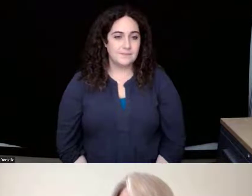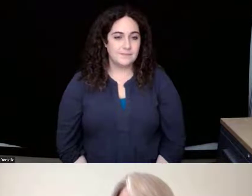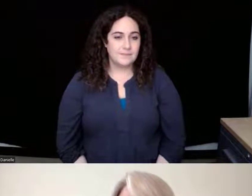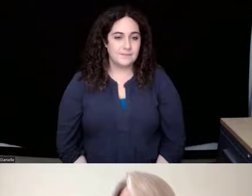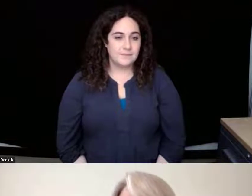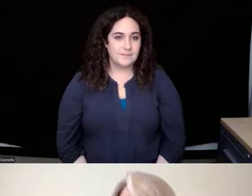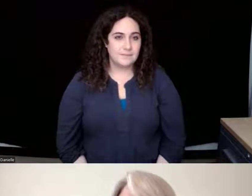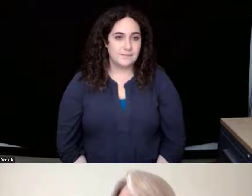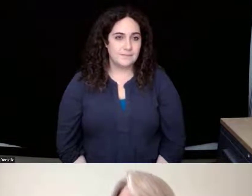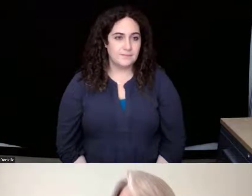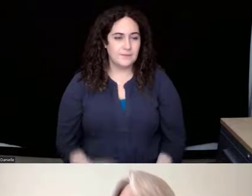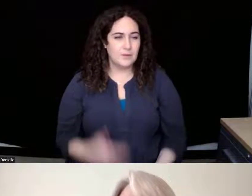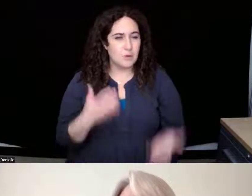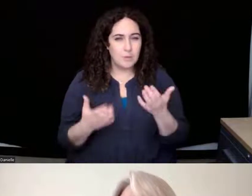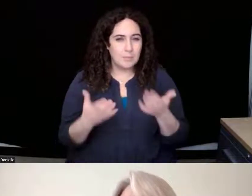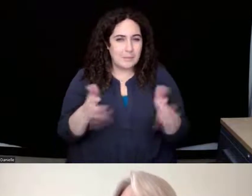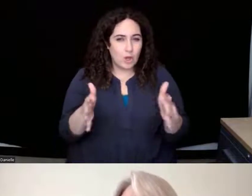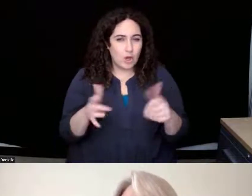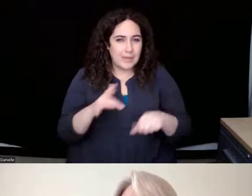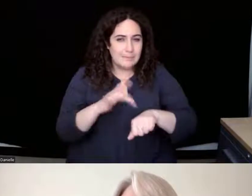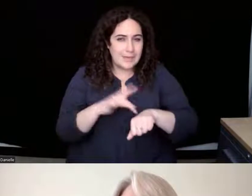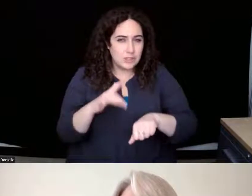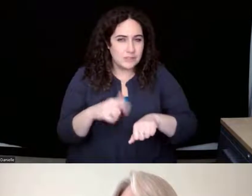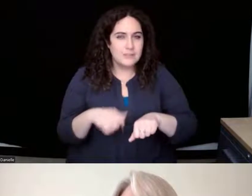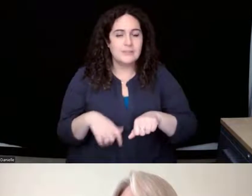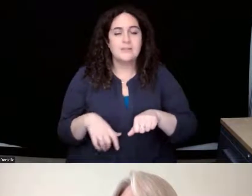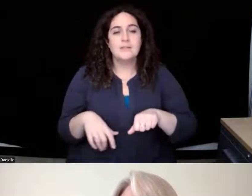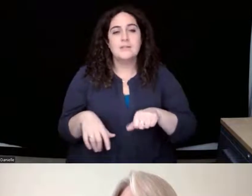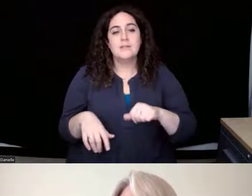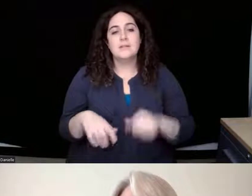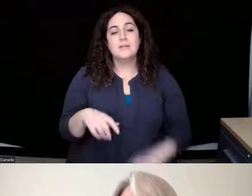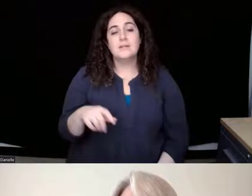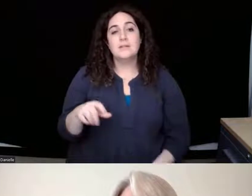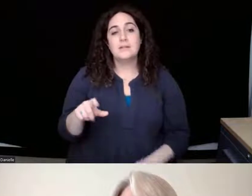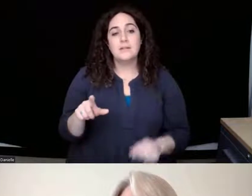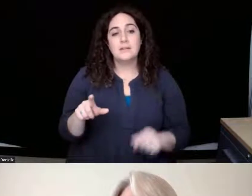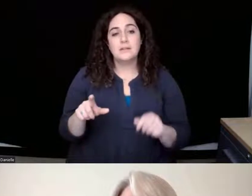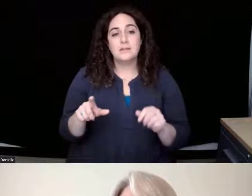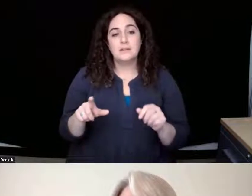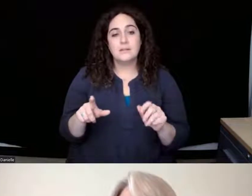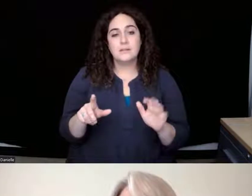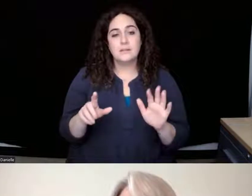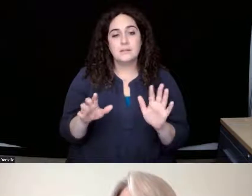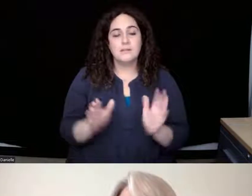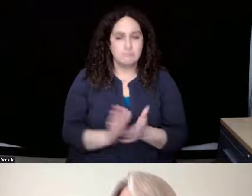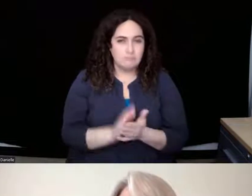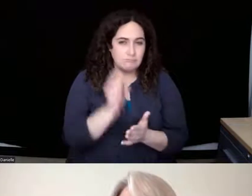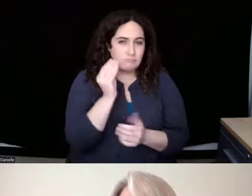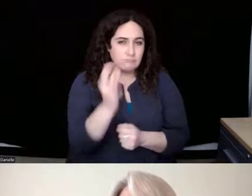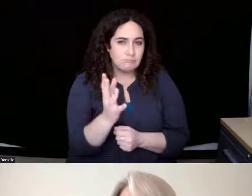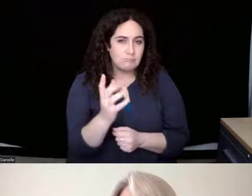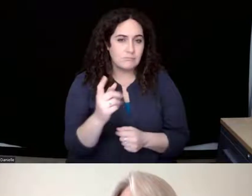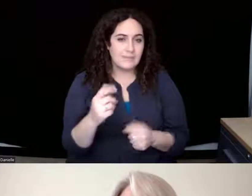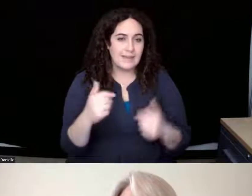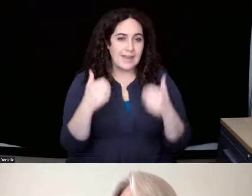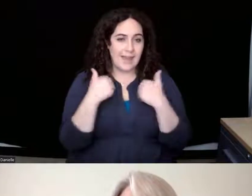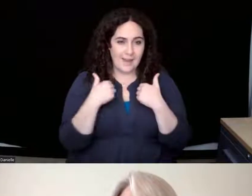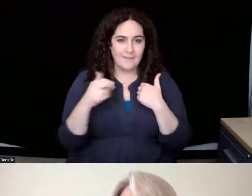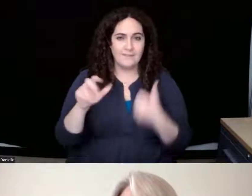answer. Do licensing contracts, and I should warn you, as someone with dyslexia,